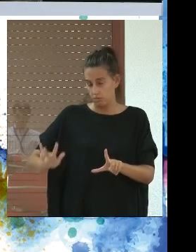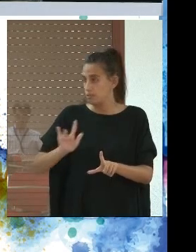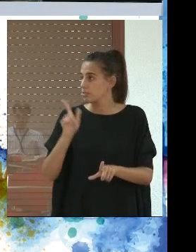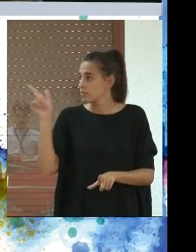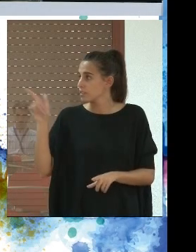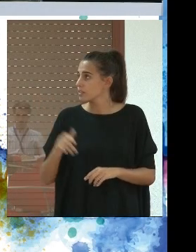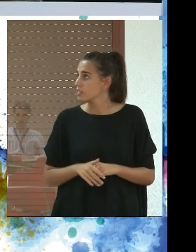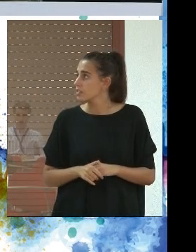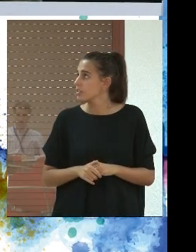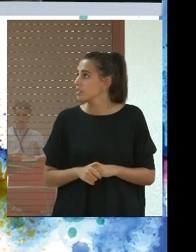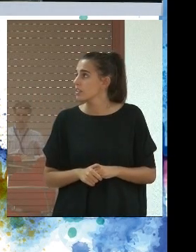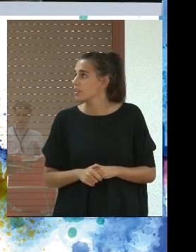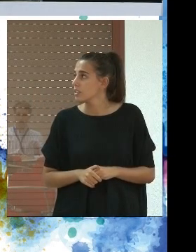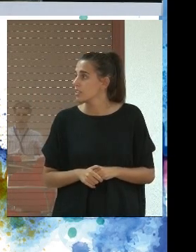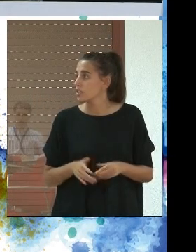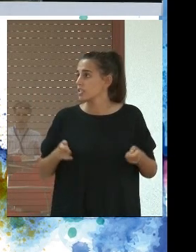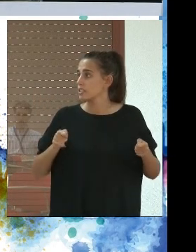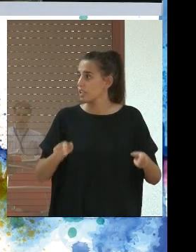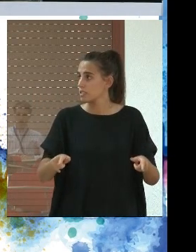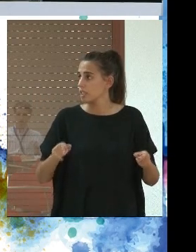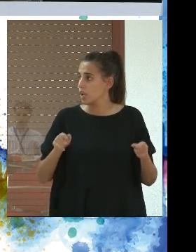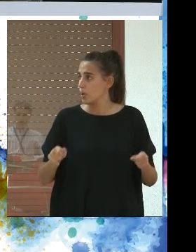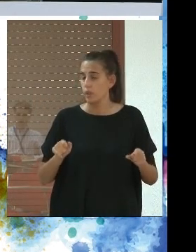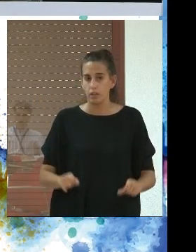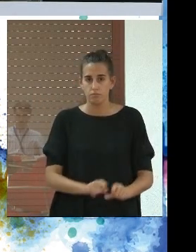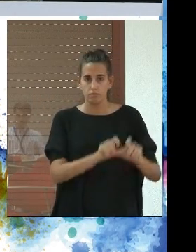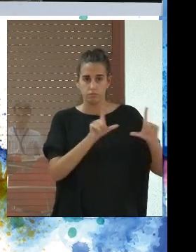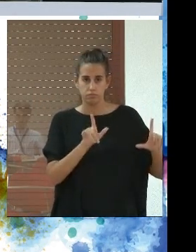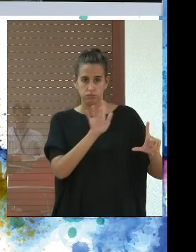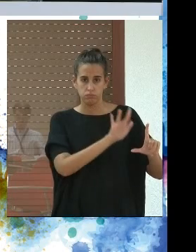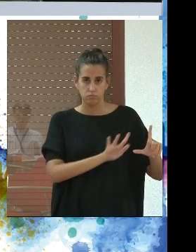You're seeing on the slide the wheelchair, the tablet.